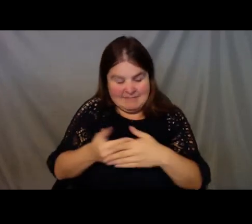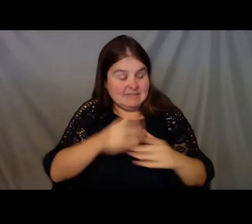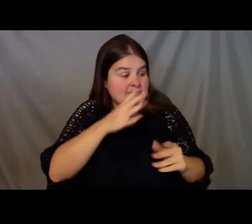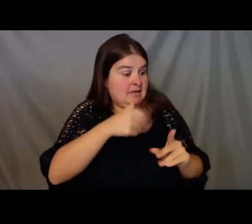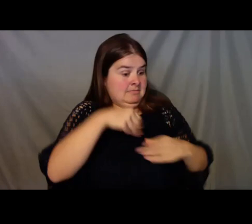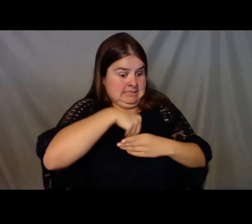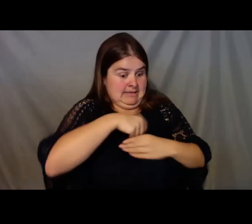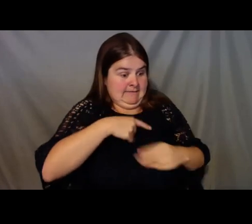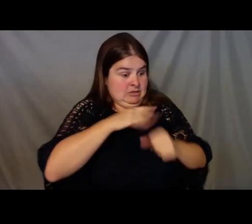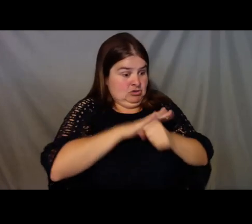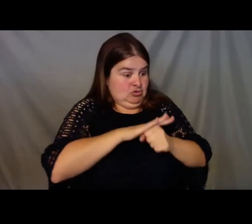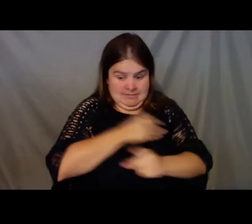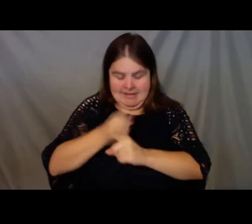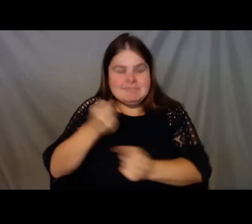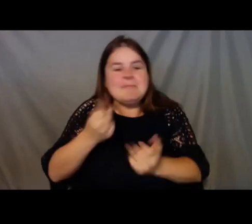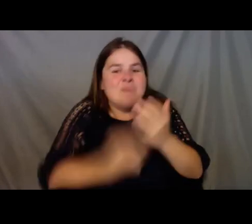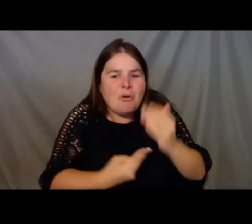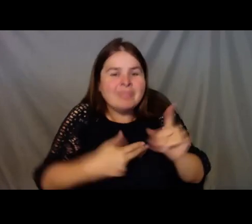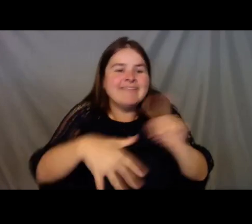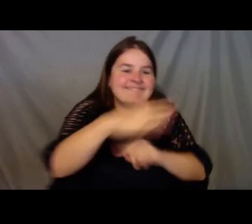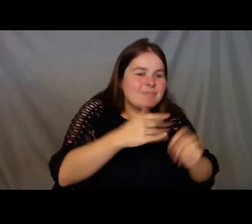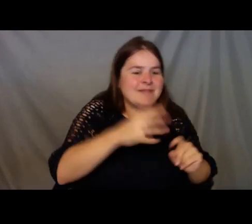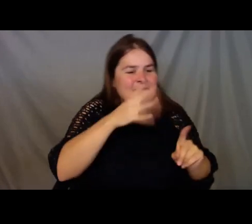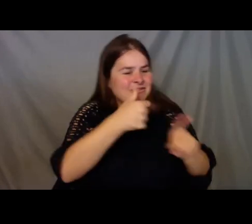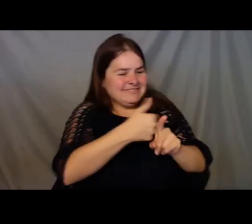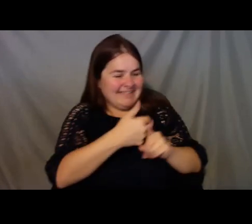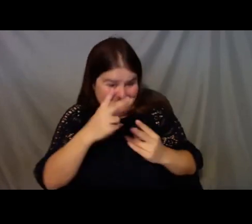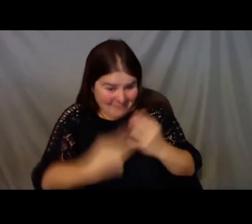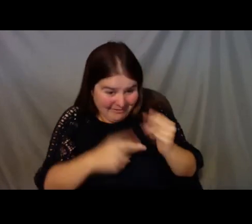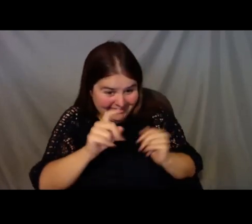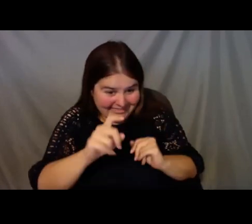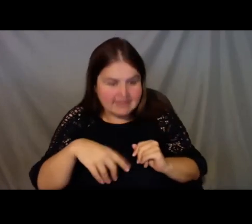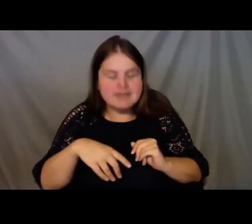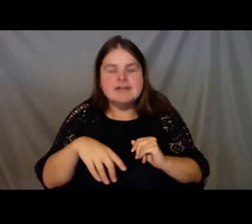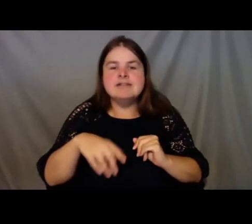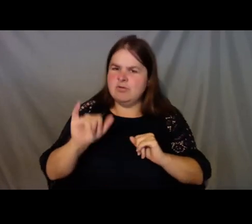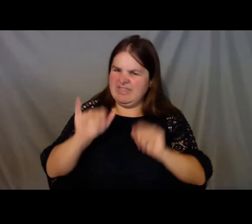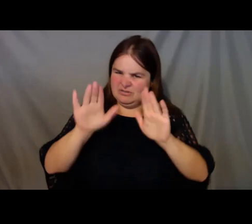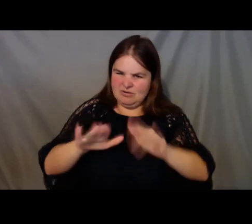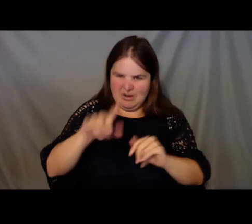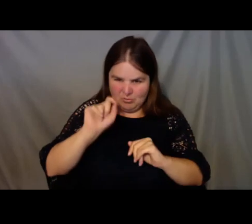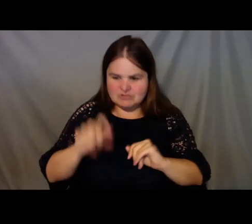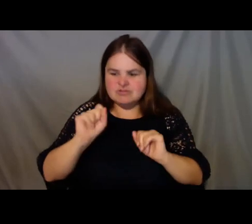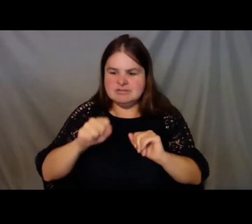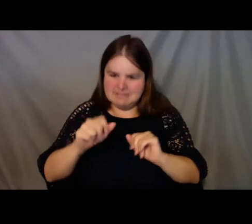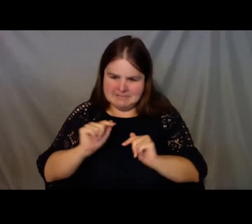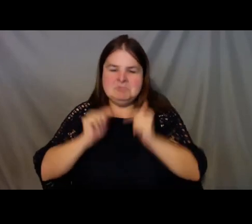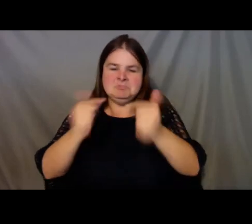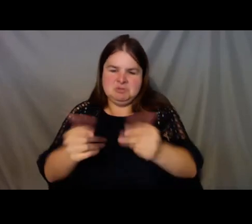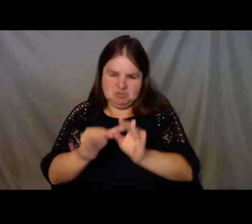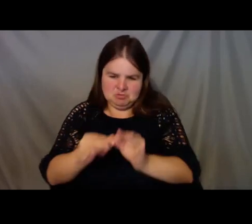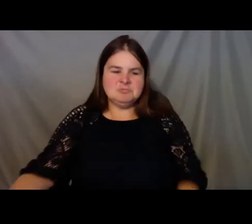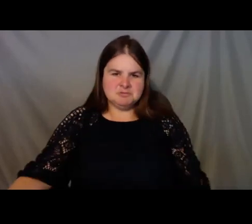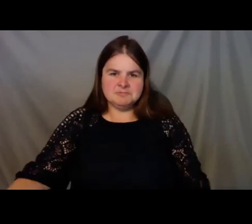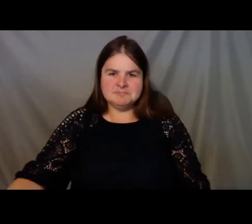differently? Maybe it's all of those things. I'm just curious to hear more about your thoughts. No, that's a really, really good question. I think it's all of those things. And right now I'm only